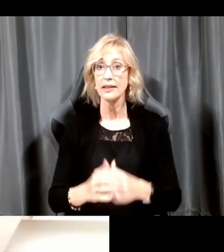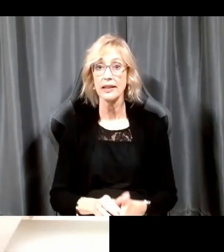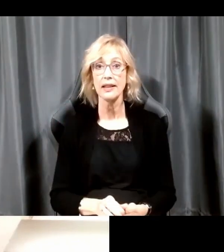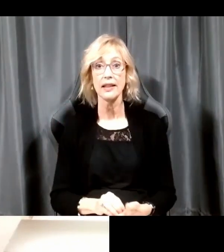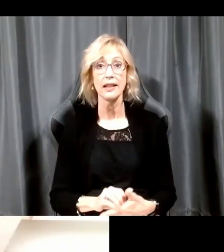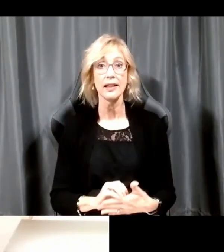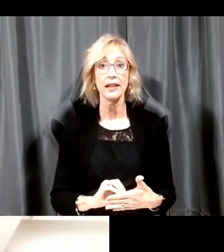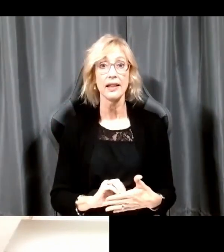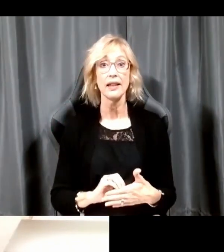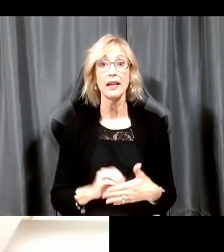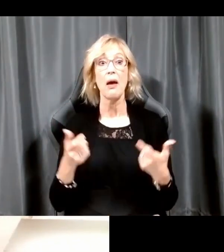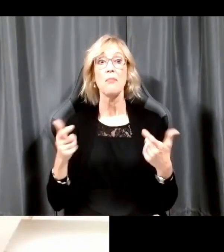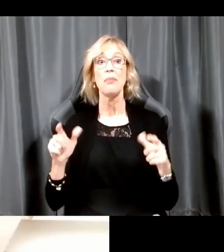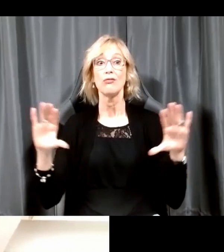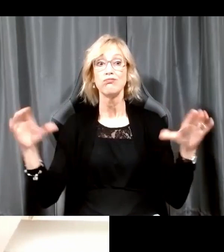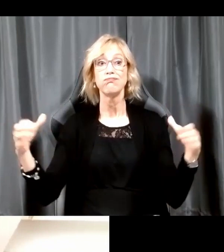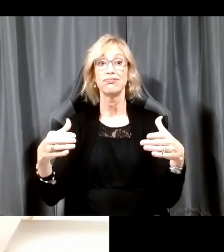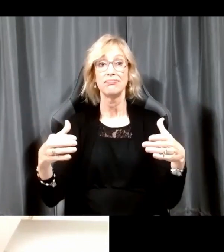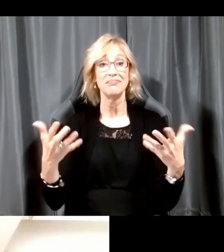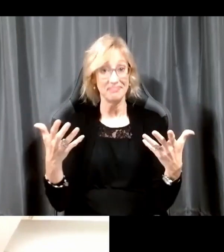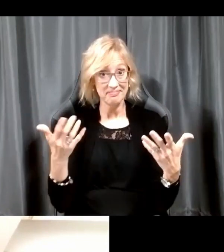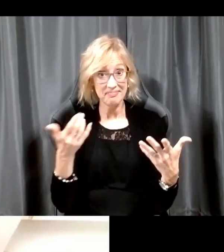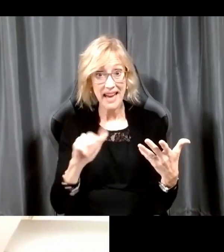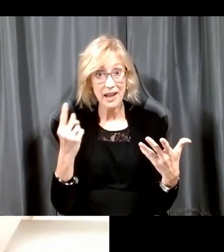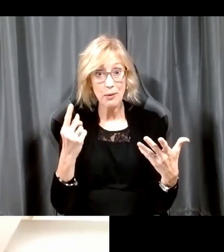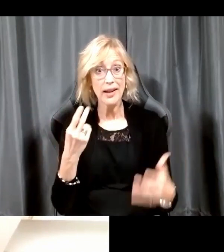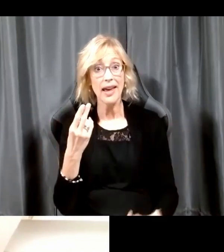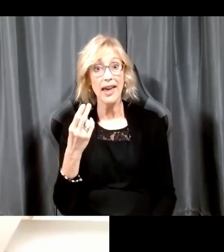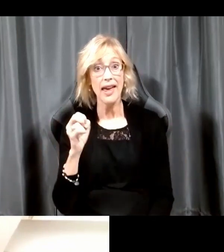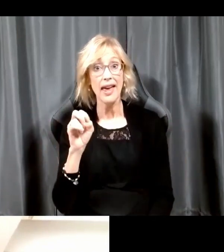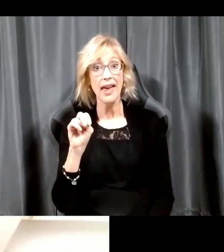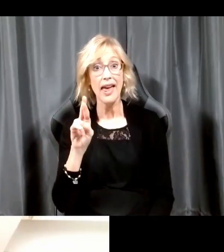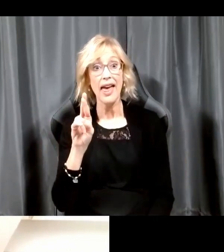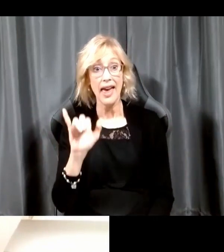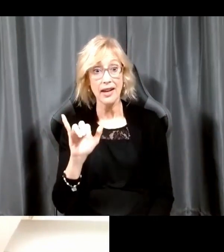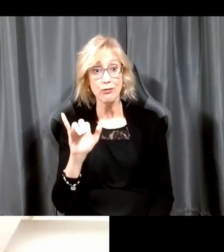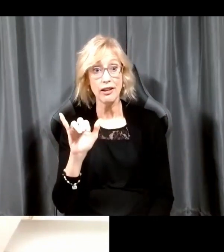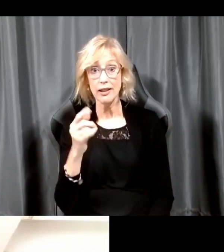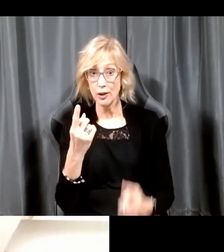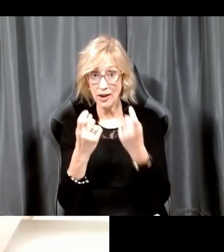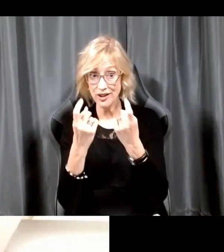big group there and people in the back. Or Henry, do you have any questions?